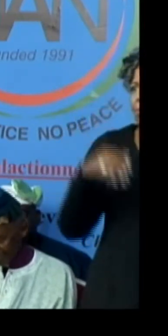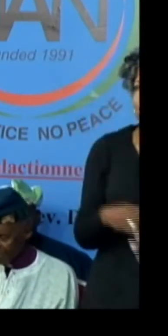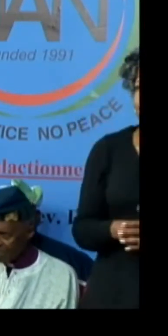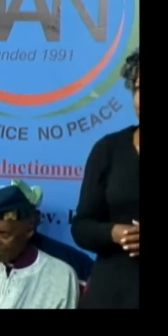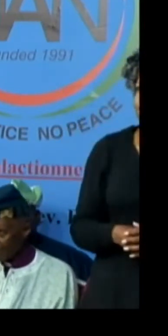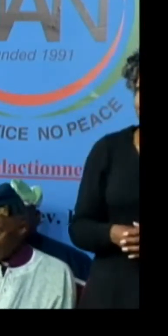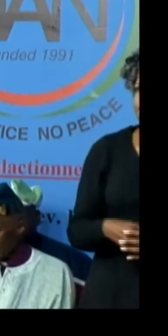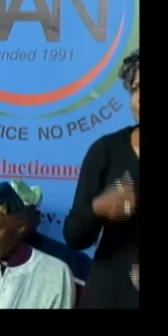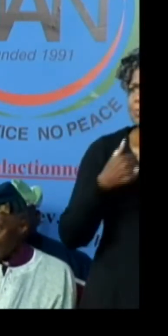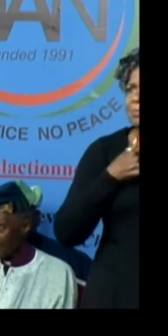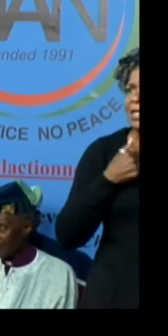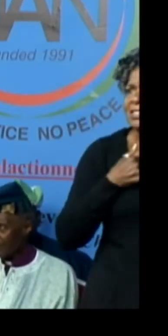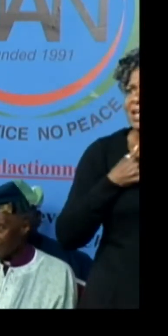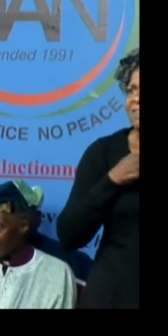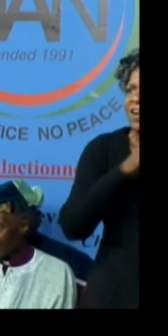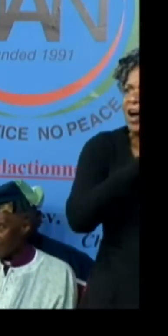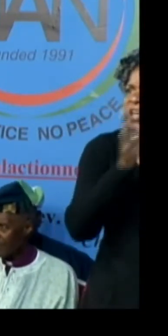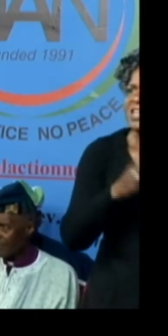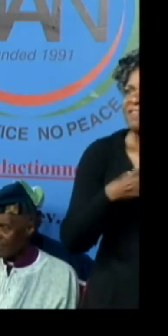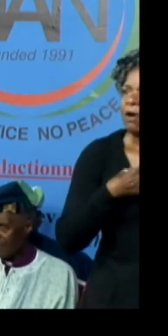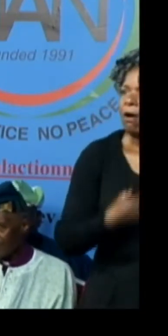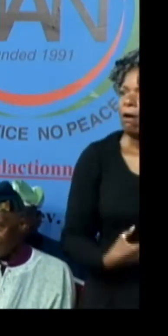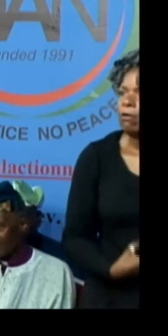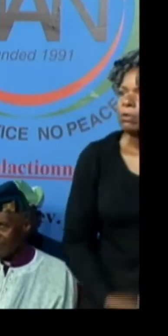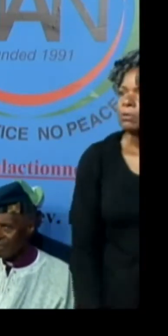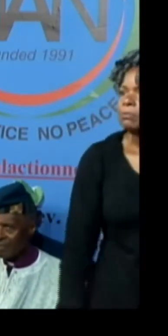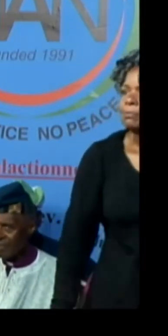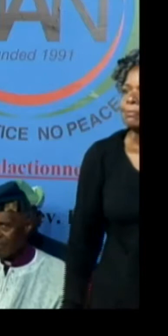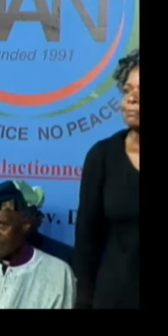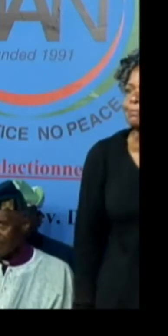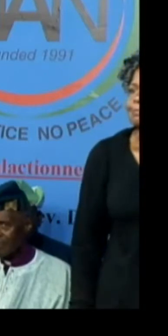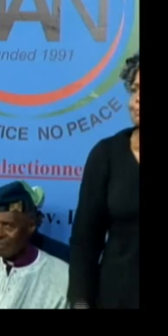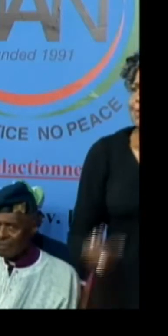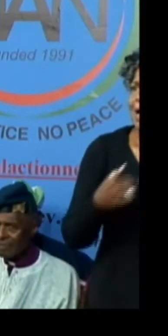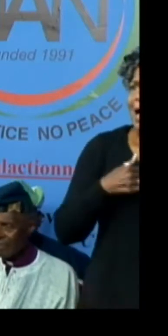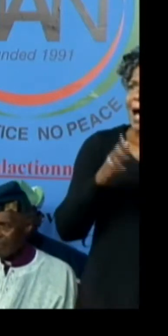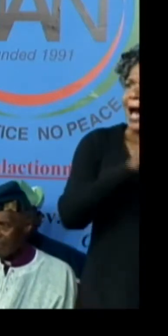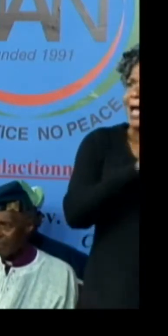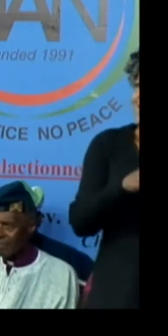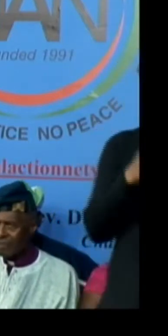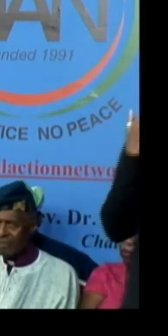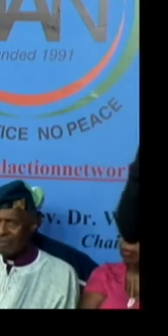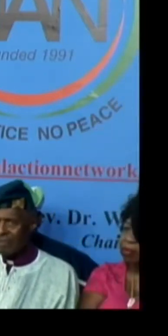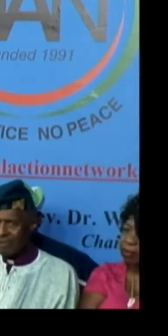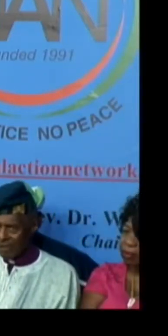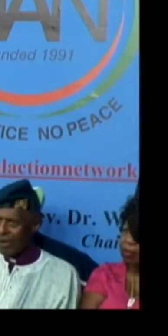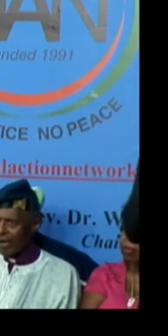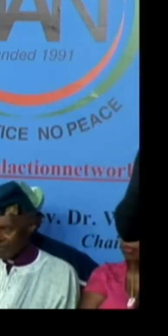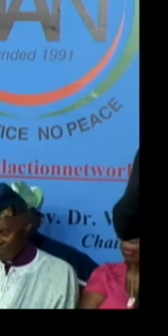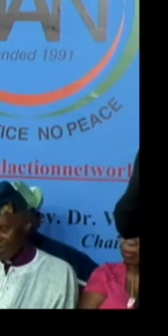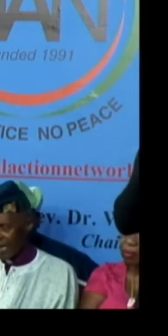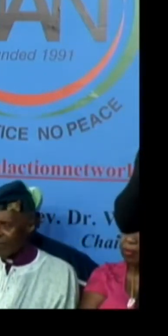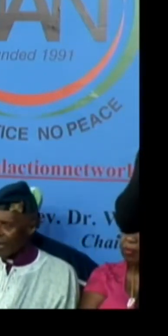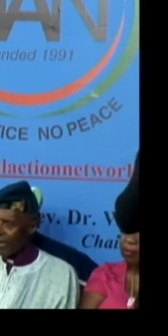I never figured out how mama made a way to have dinner. But I know she prayed every morning.